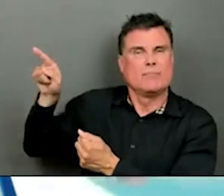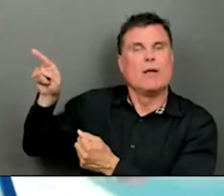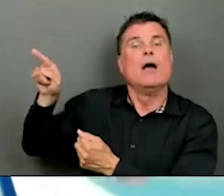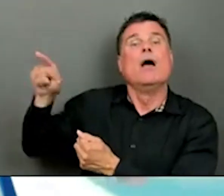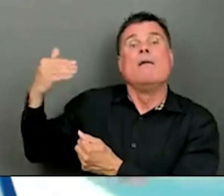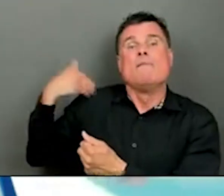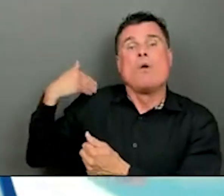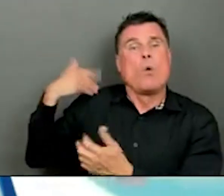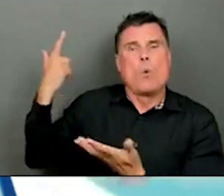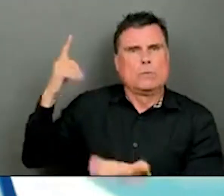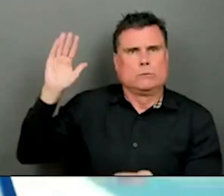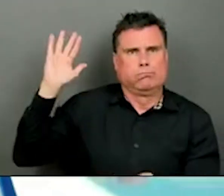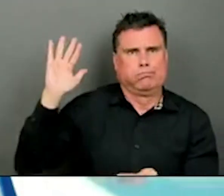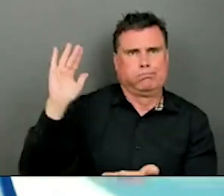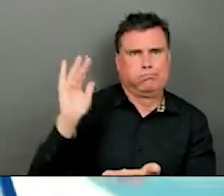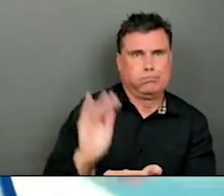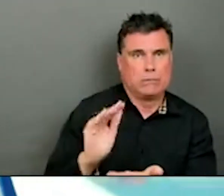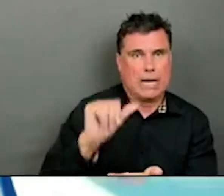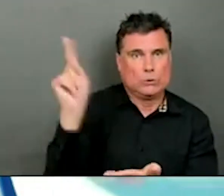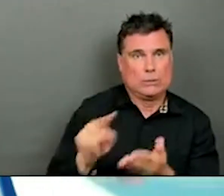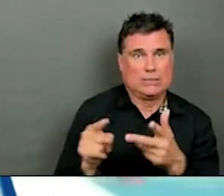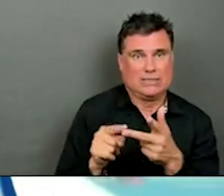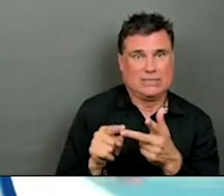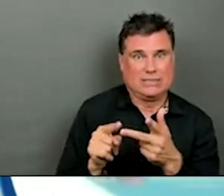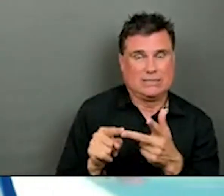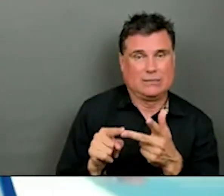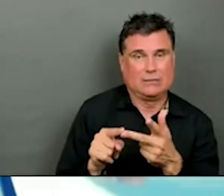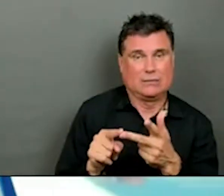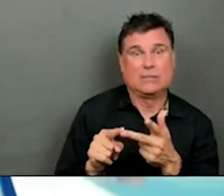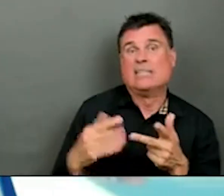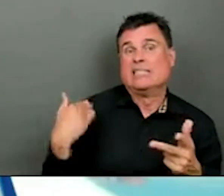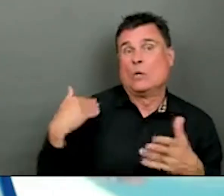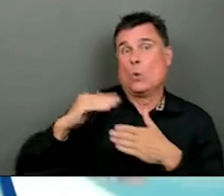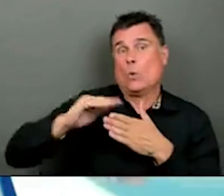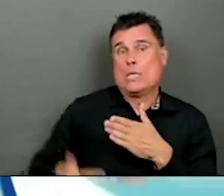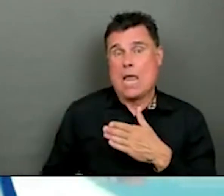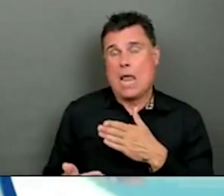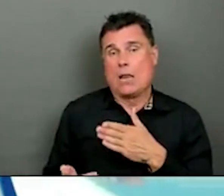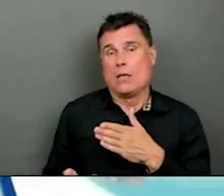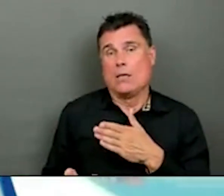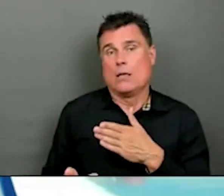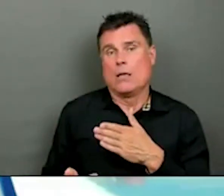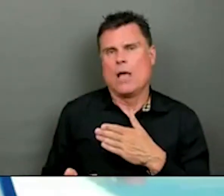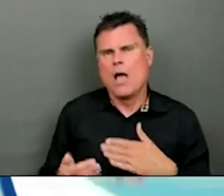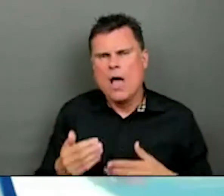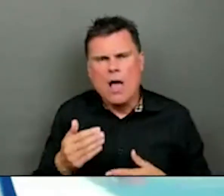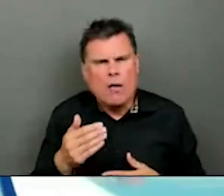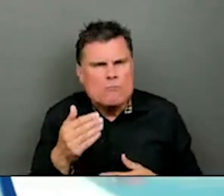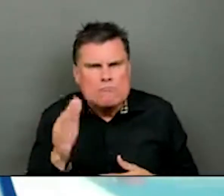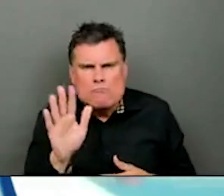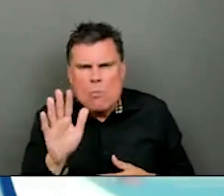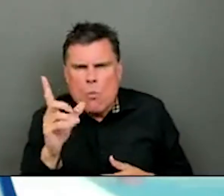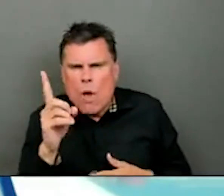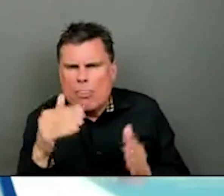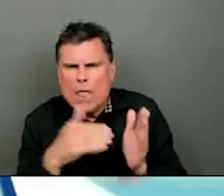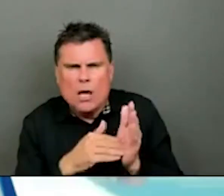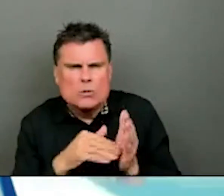AstraZeneca a day. Over the weekend, so these two numbers add up, 1,204